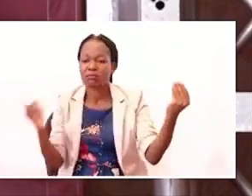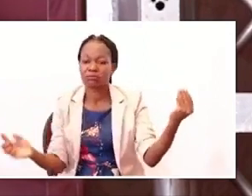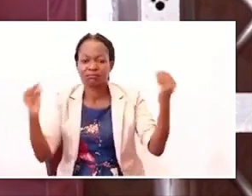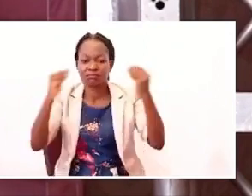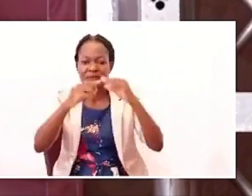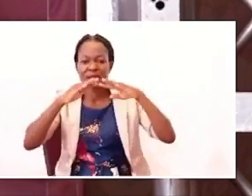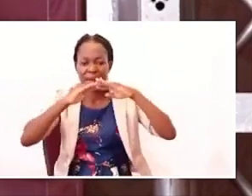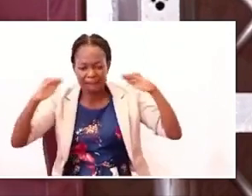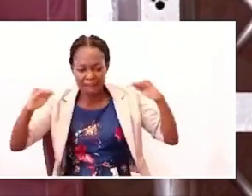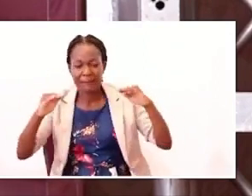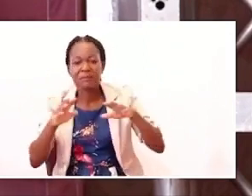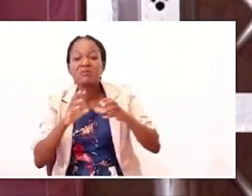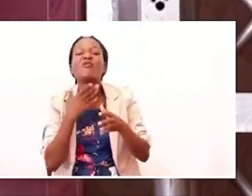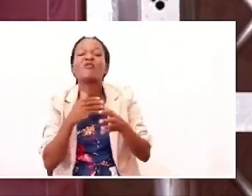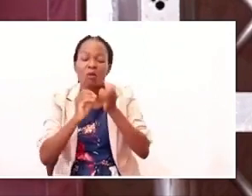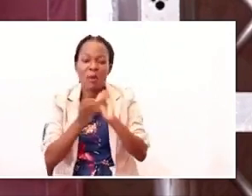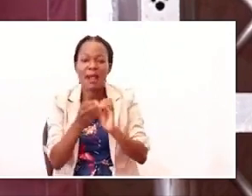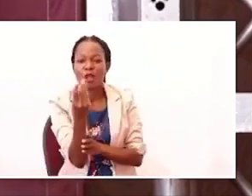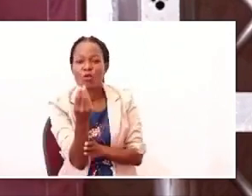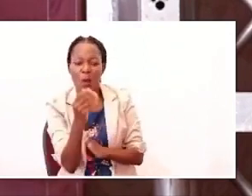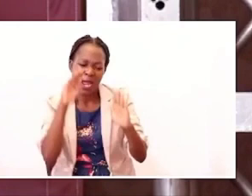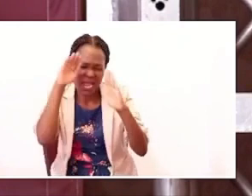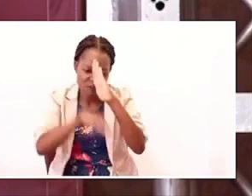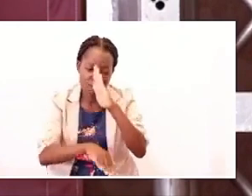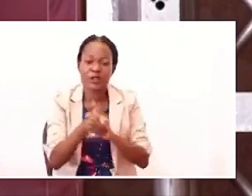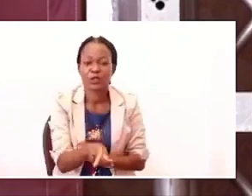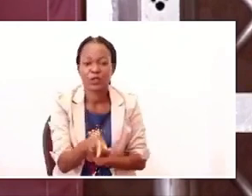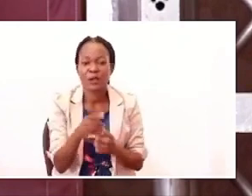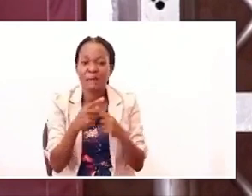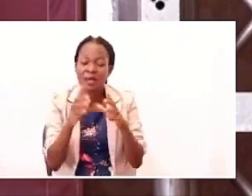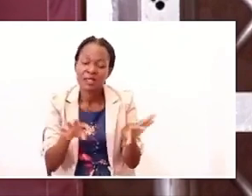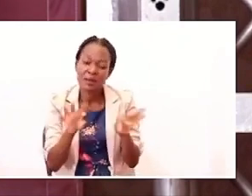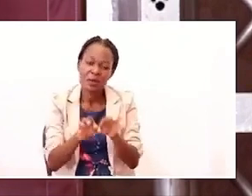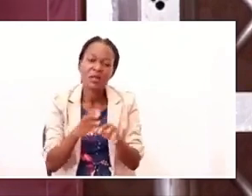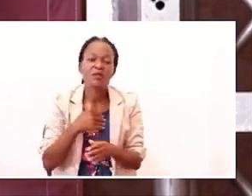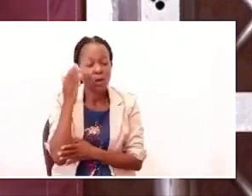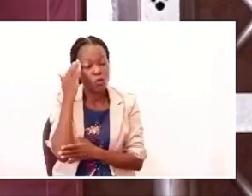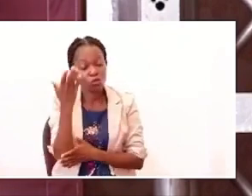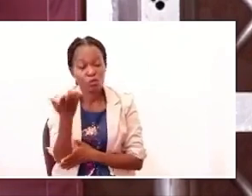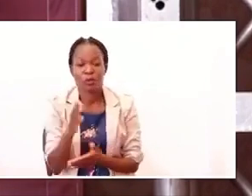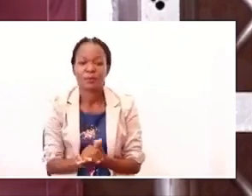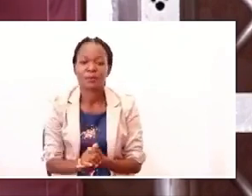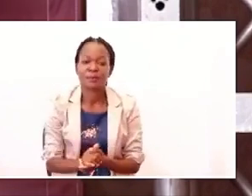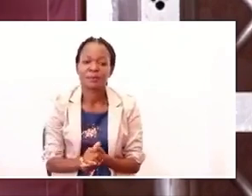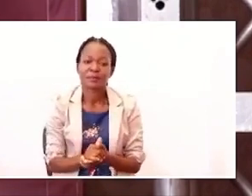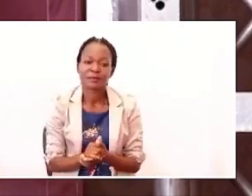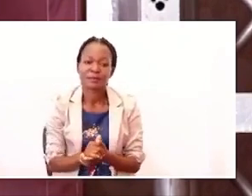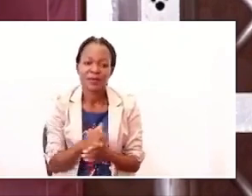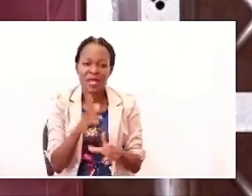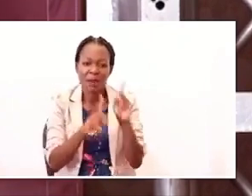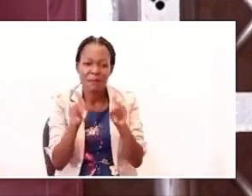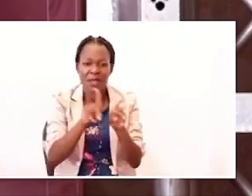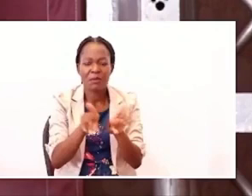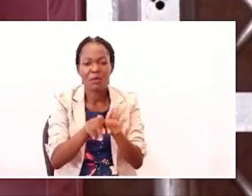That it is therefore important for us to recognize that while people like